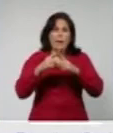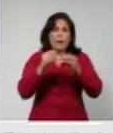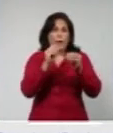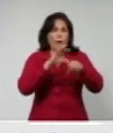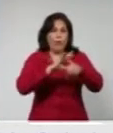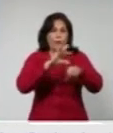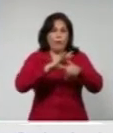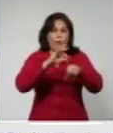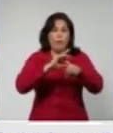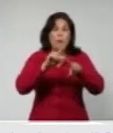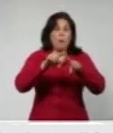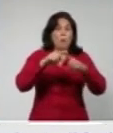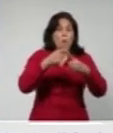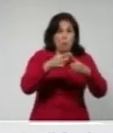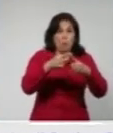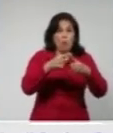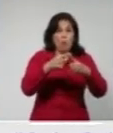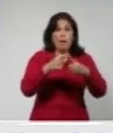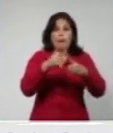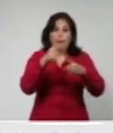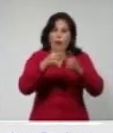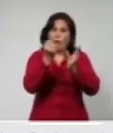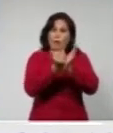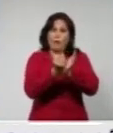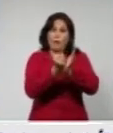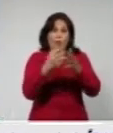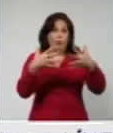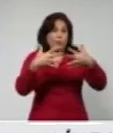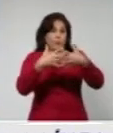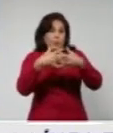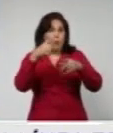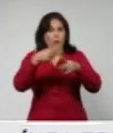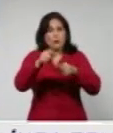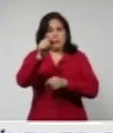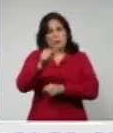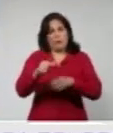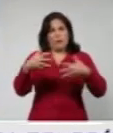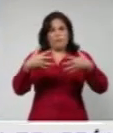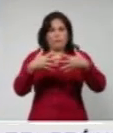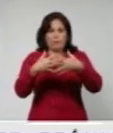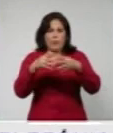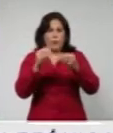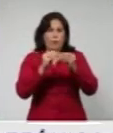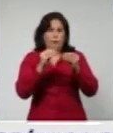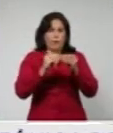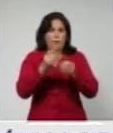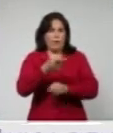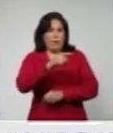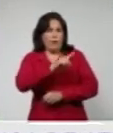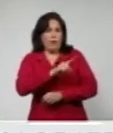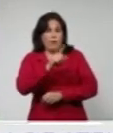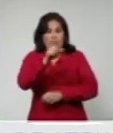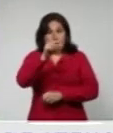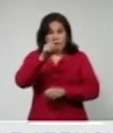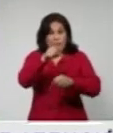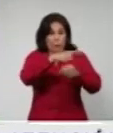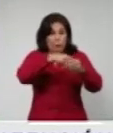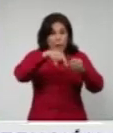case, that the foreign resident in Cuba contracted the virus from a previously confirmed